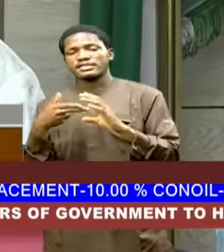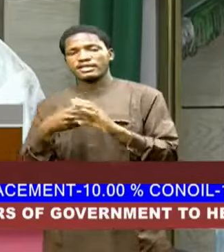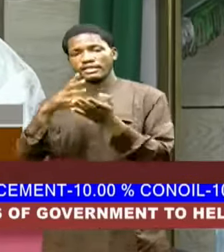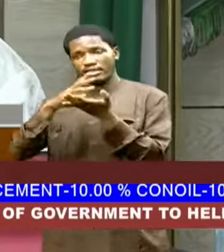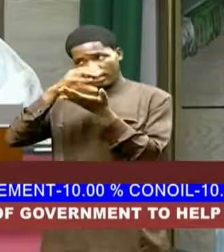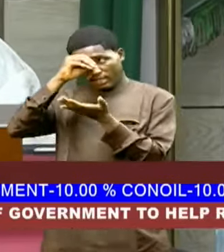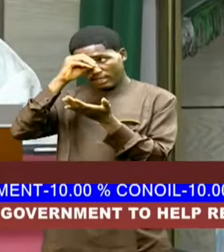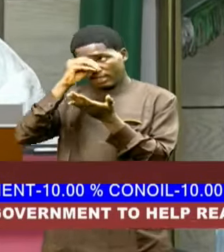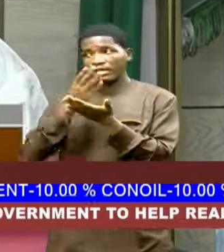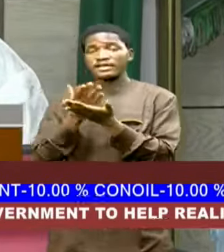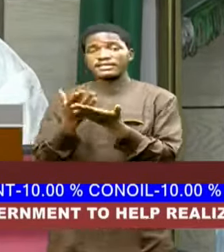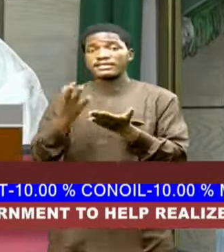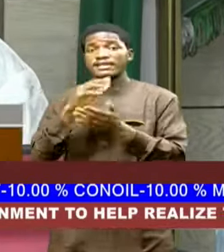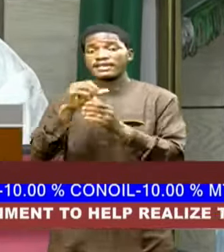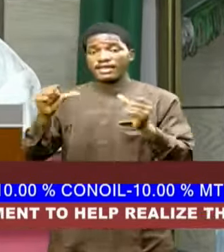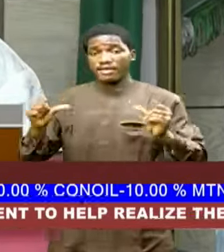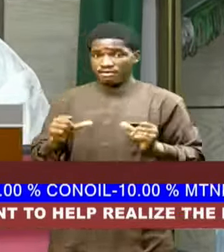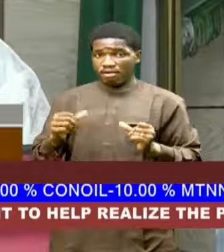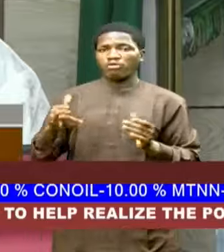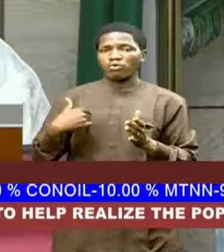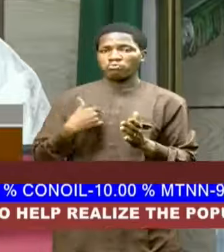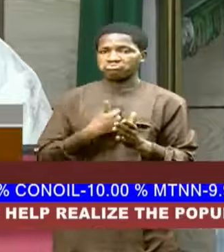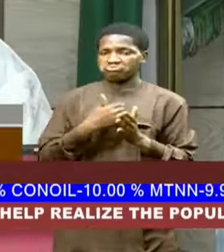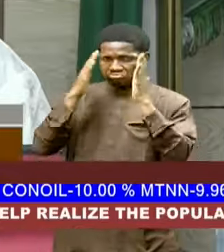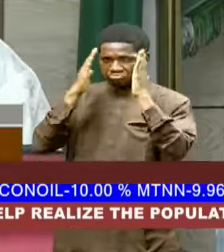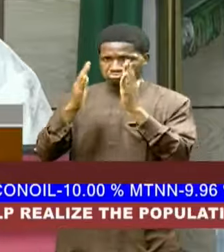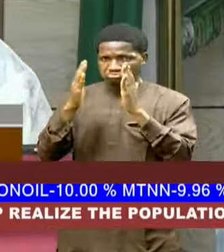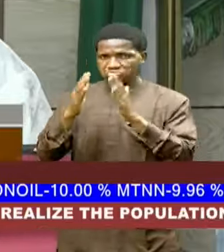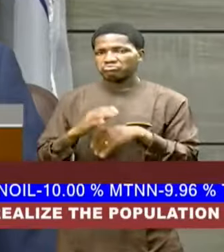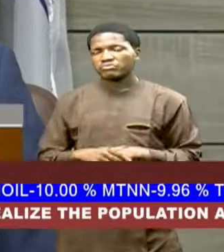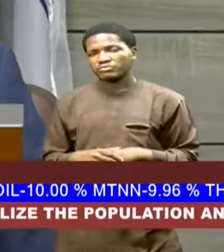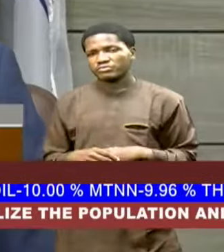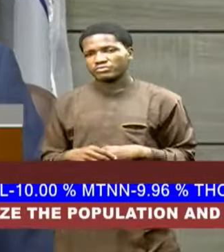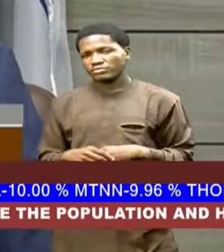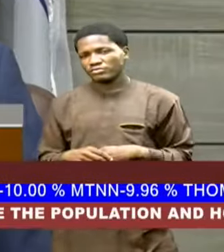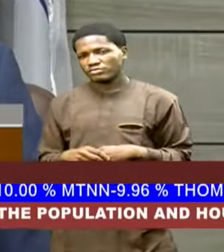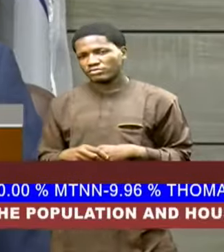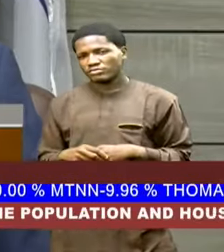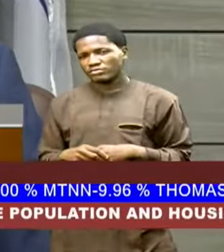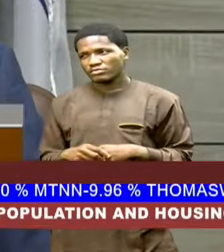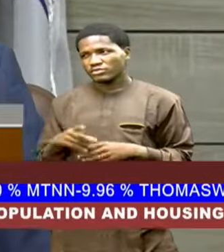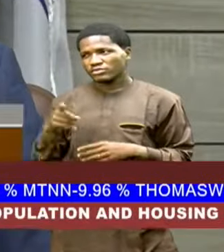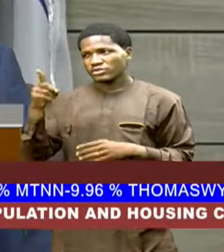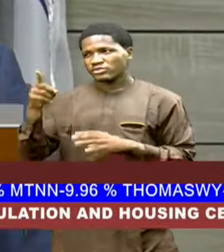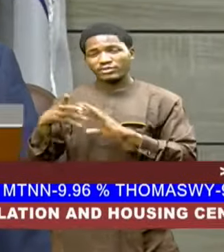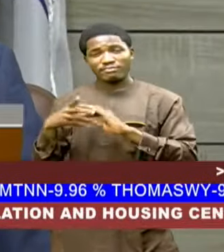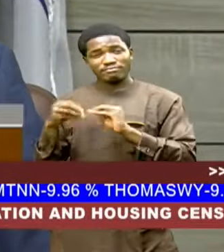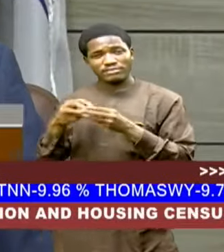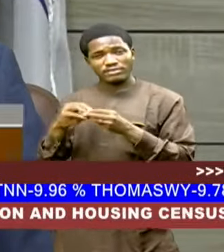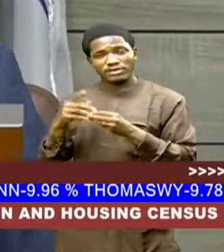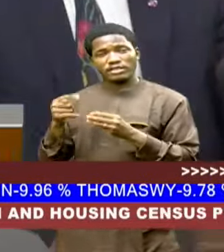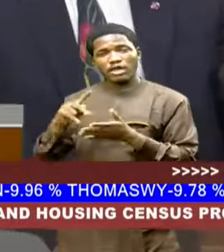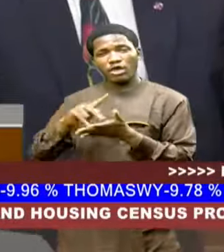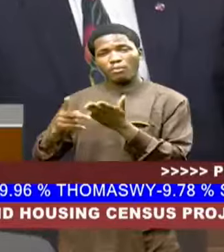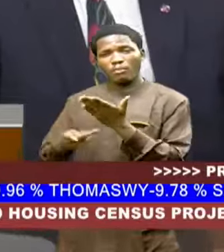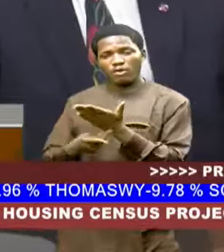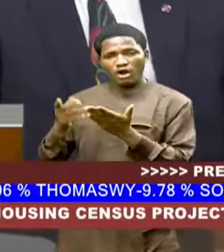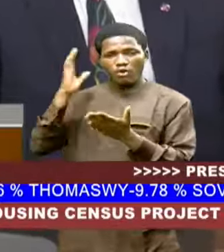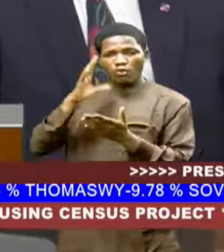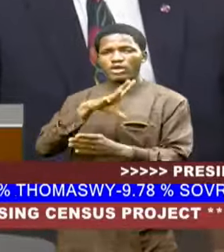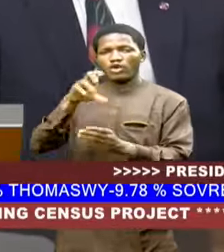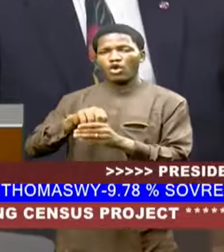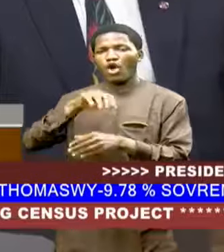areas that we already hope to collaborate. Mayor Situ says the program will cut across all areas of